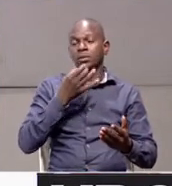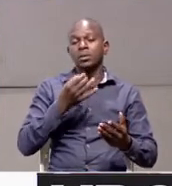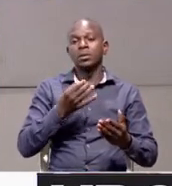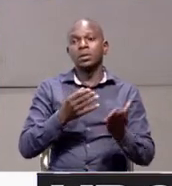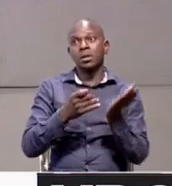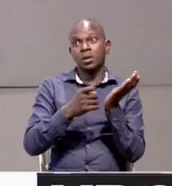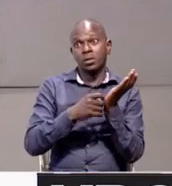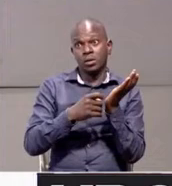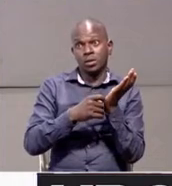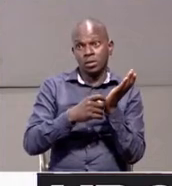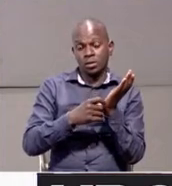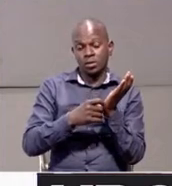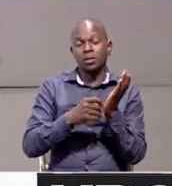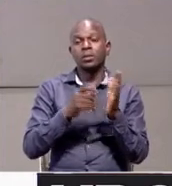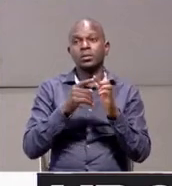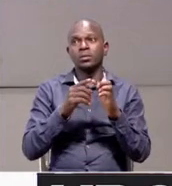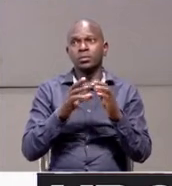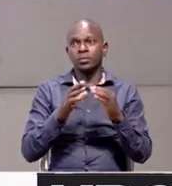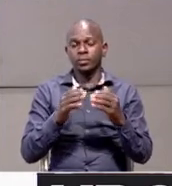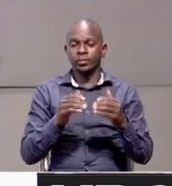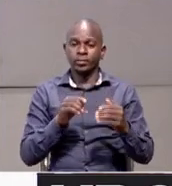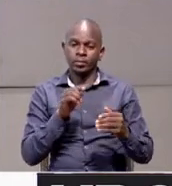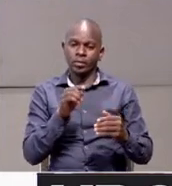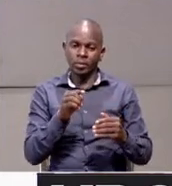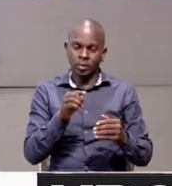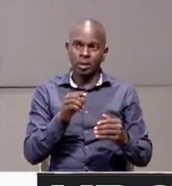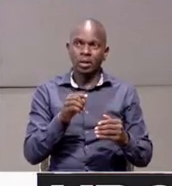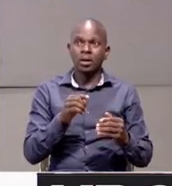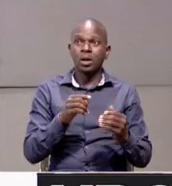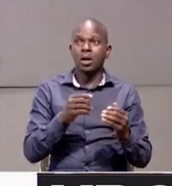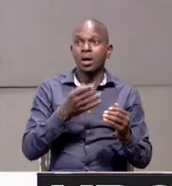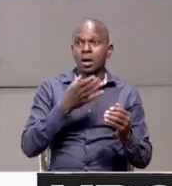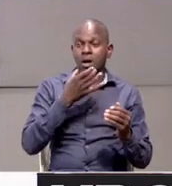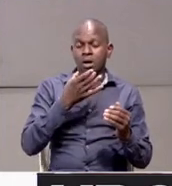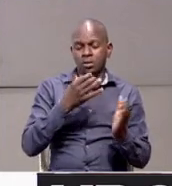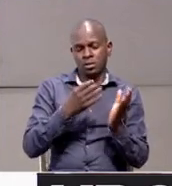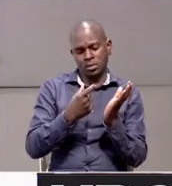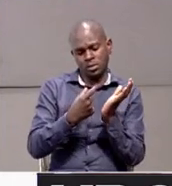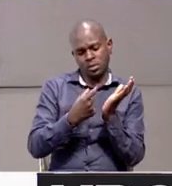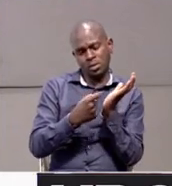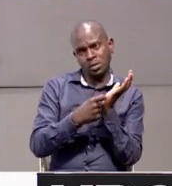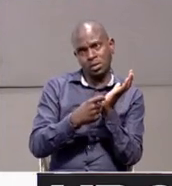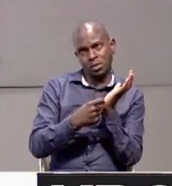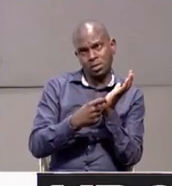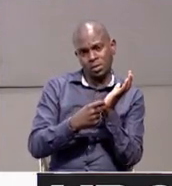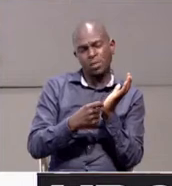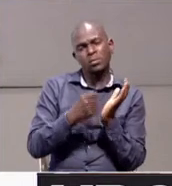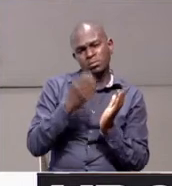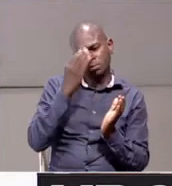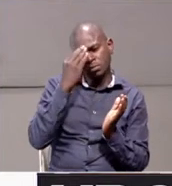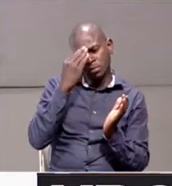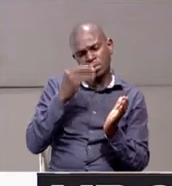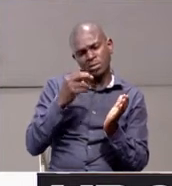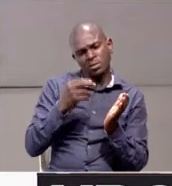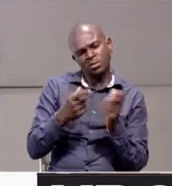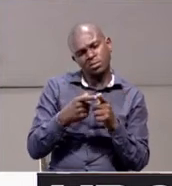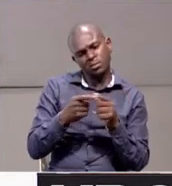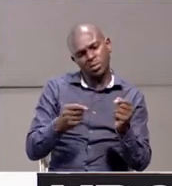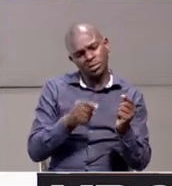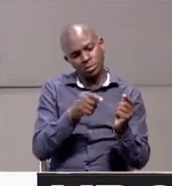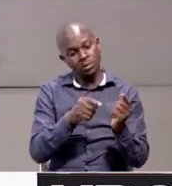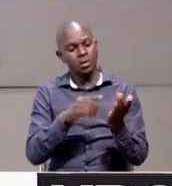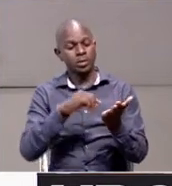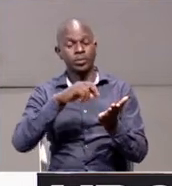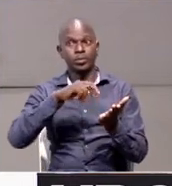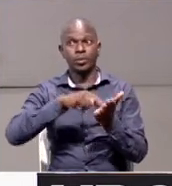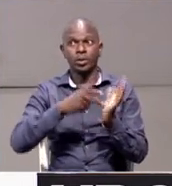with Kiswahili words on them. You have a bracelet with a Kiswahili word on it, and you'll be pushed to know what that word means,